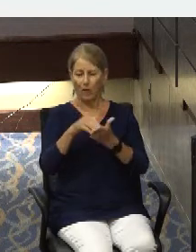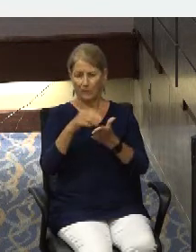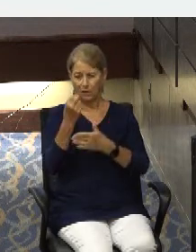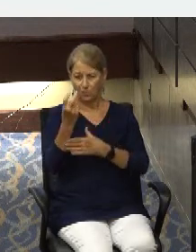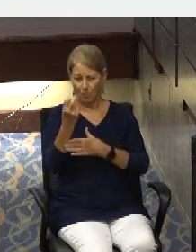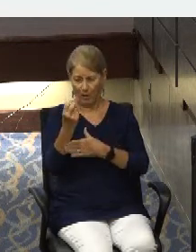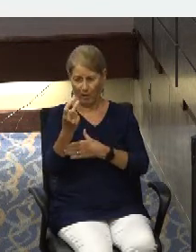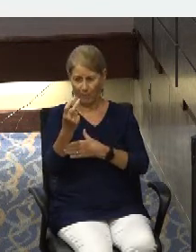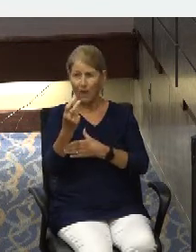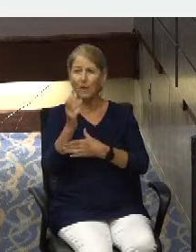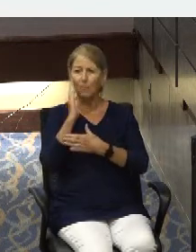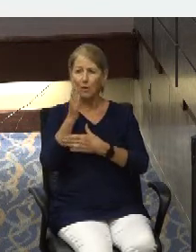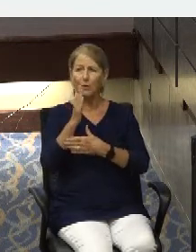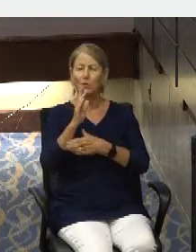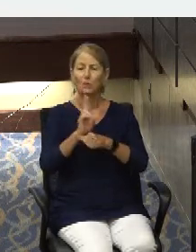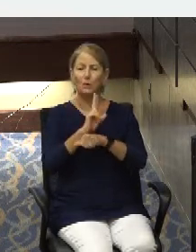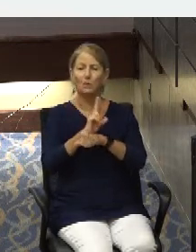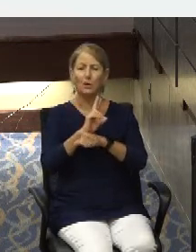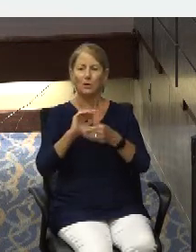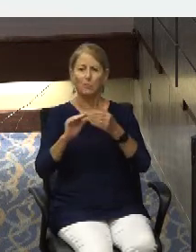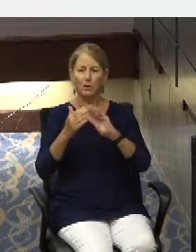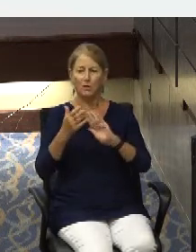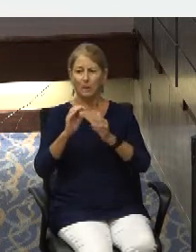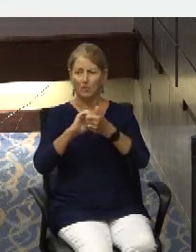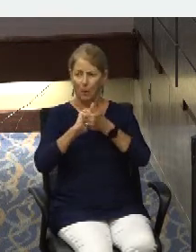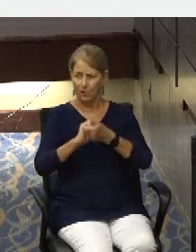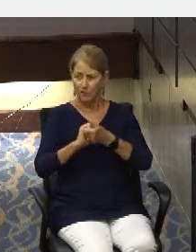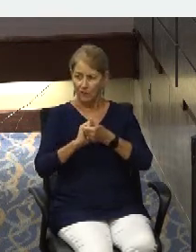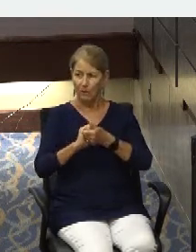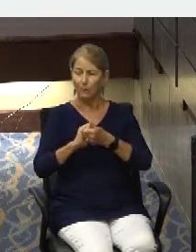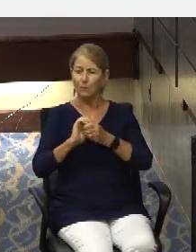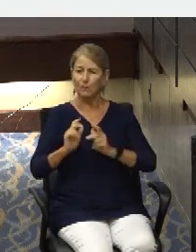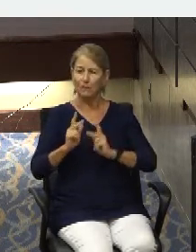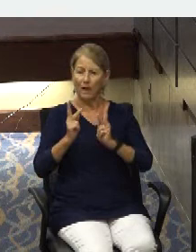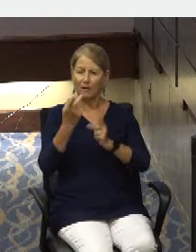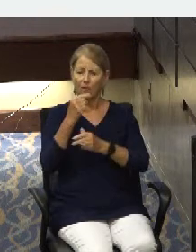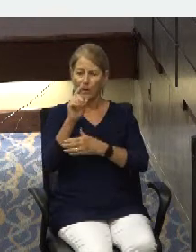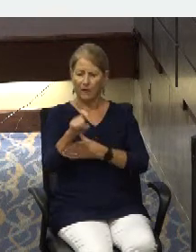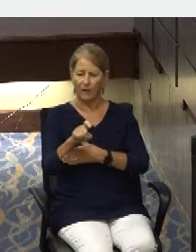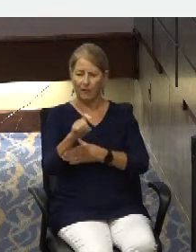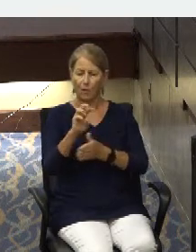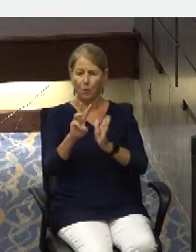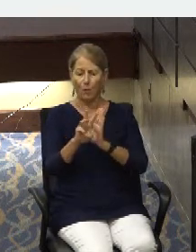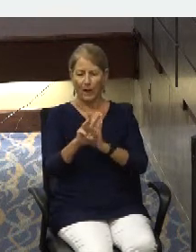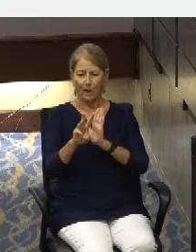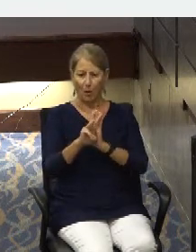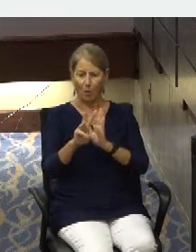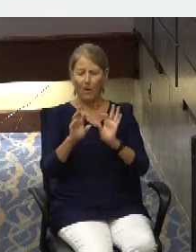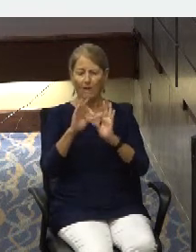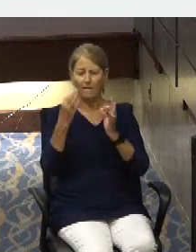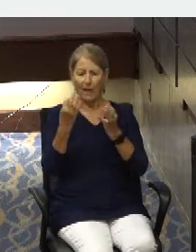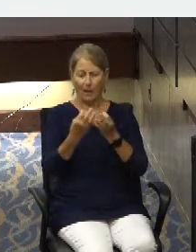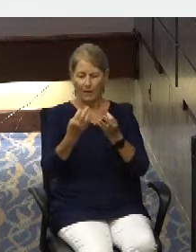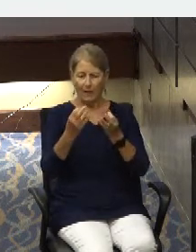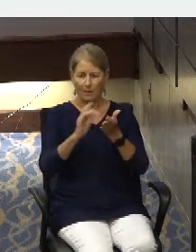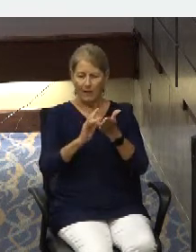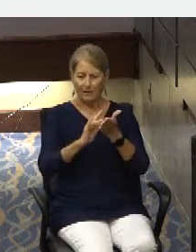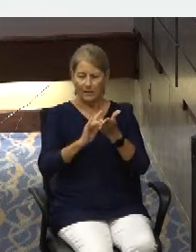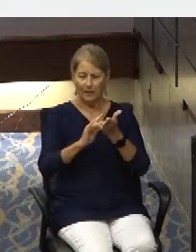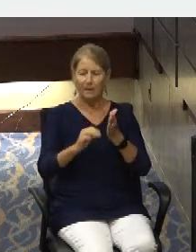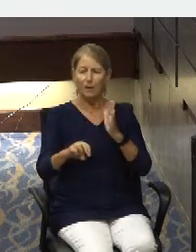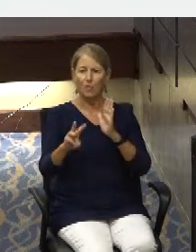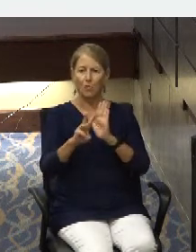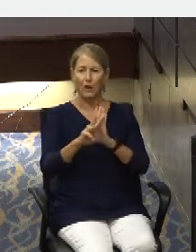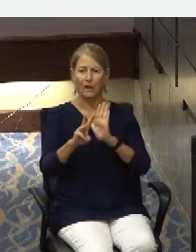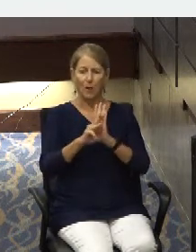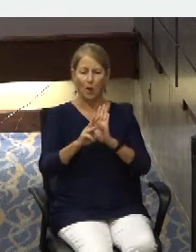partnerships to provide for needs of the youth at this facility, which include Waco Family Medicine, Methodist Children's Home Charter School,